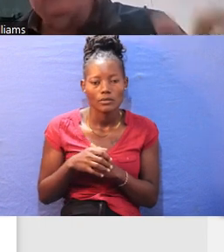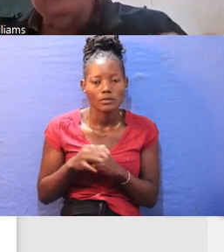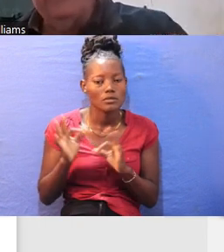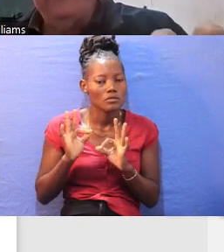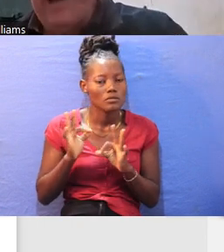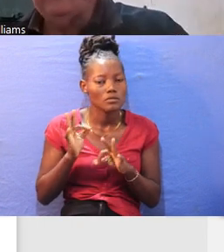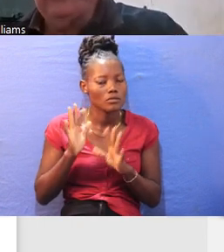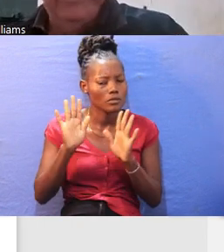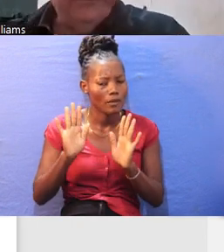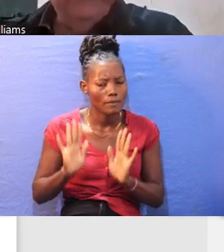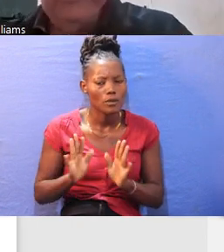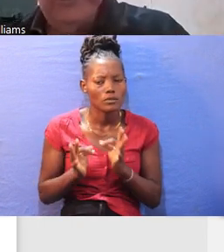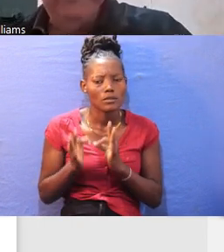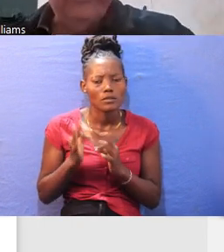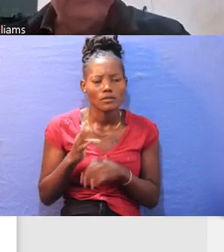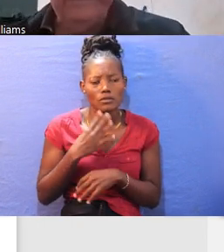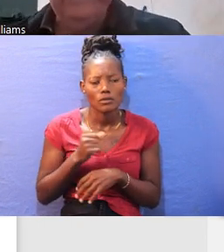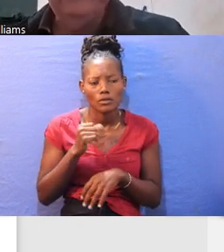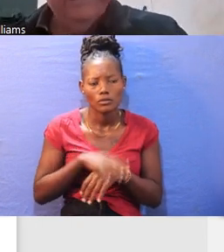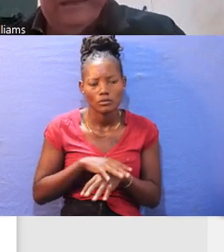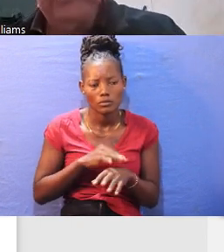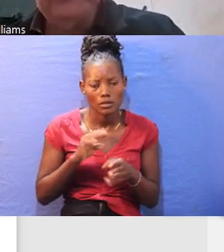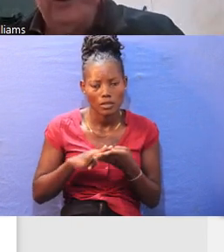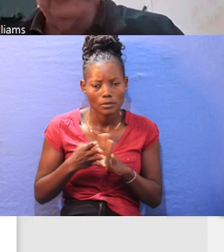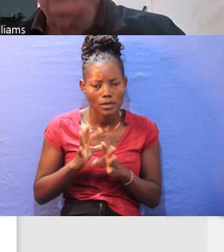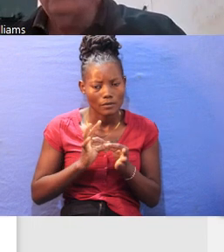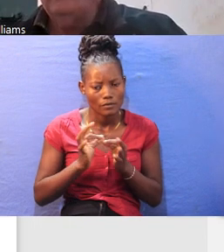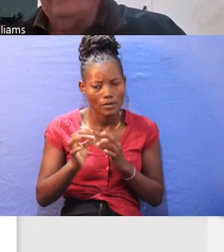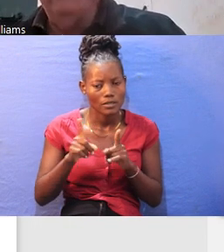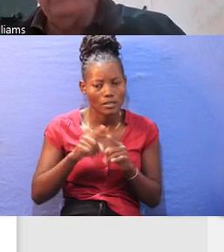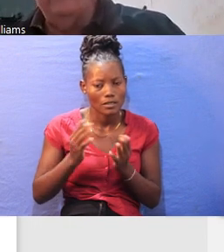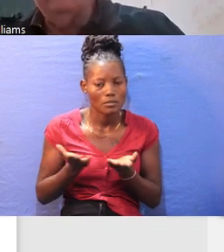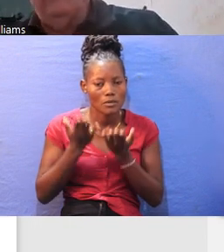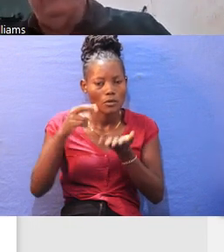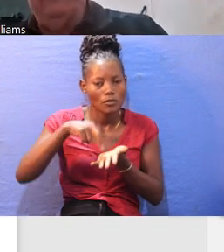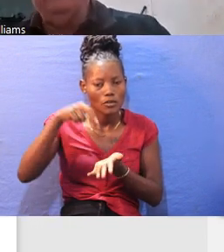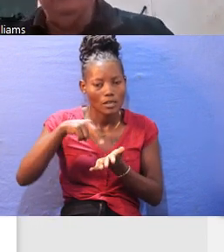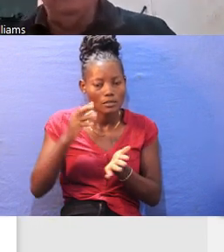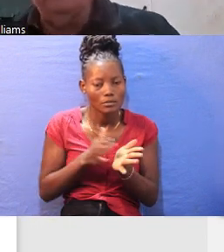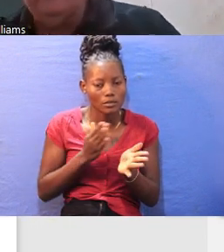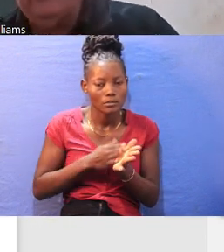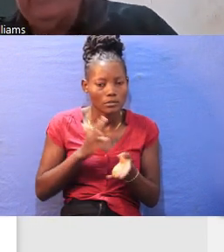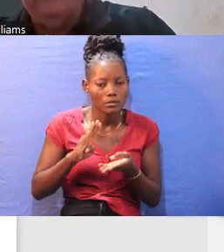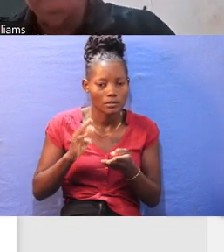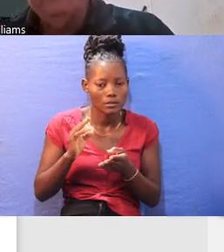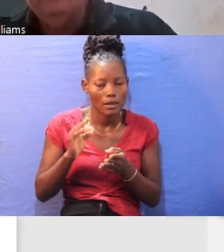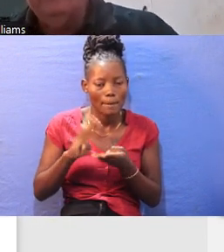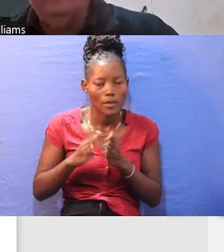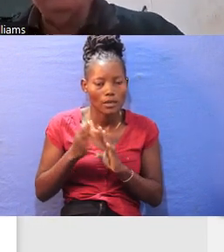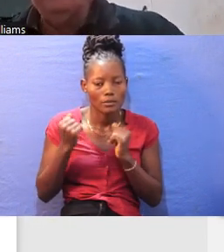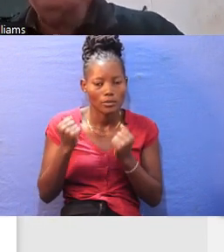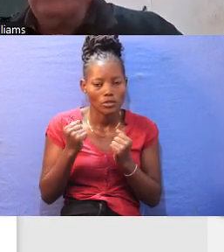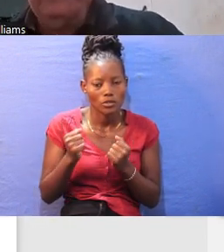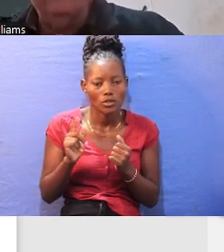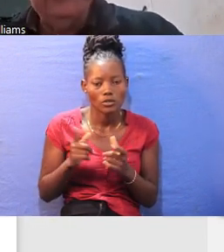you want to get faster and improve your jumping and speed, get stronger. And what we've really learned since then,